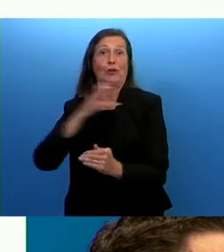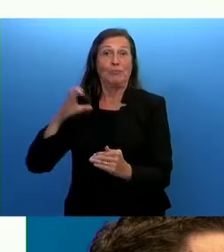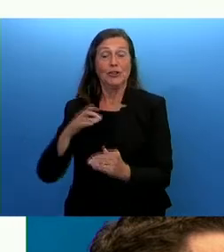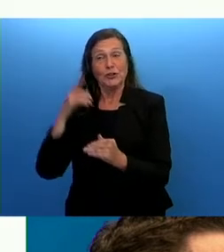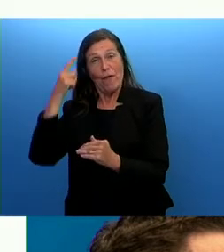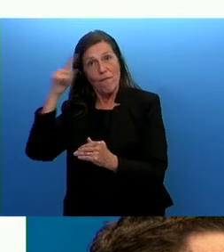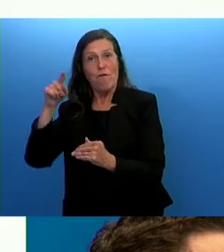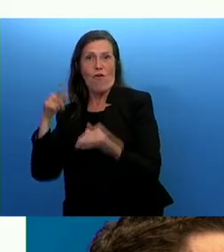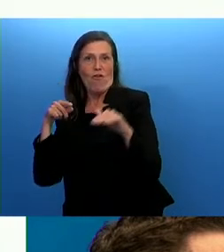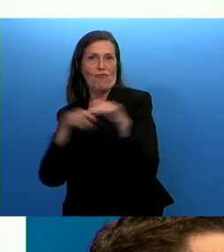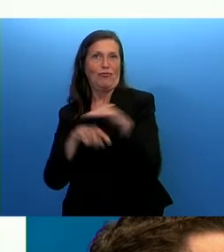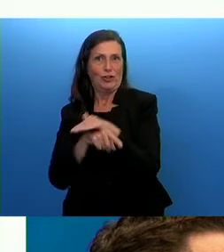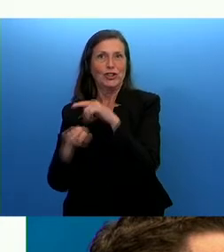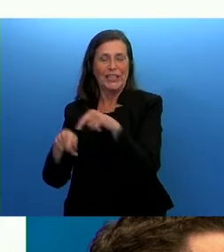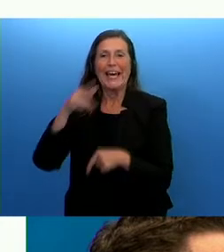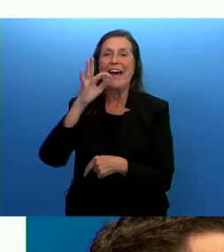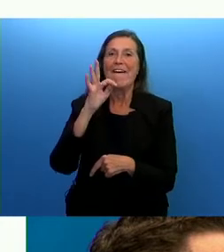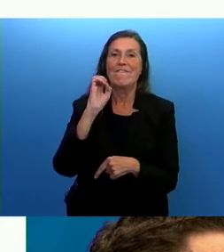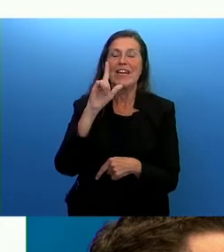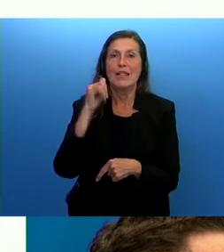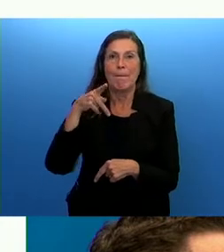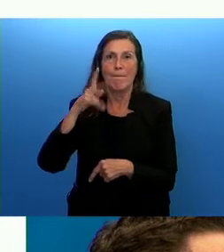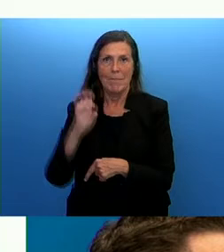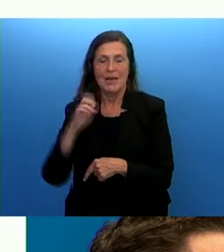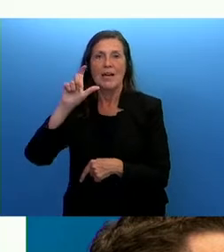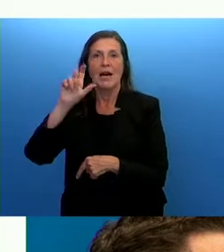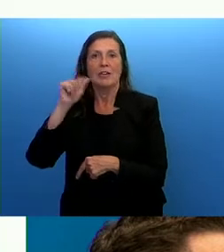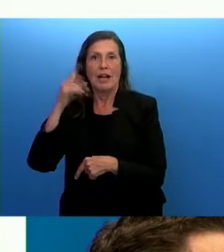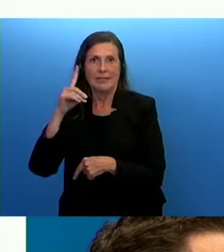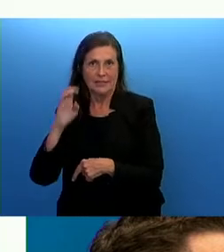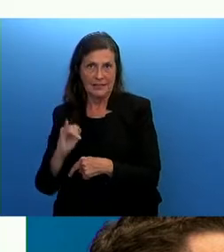that exchange came our partnership